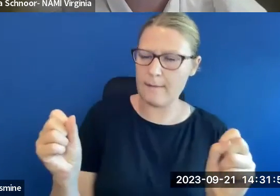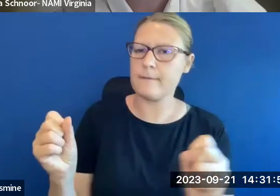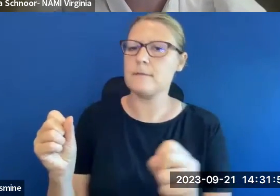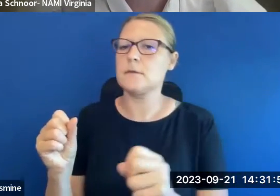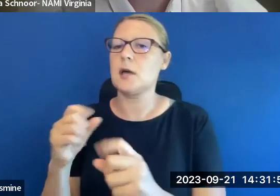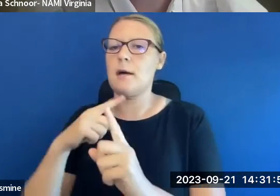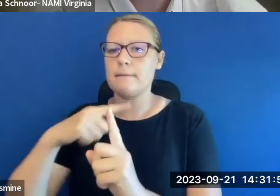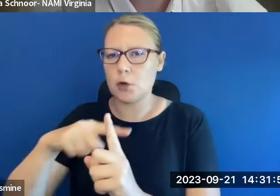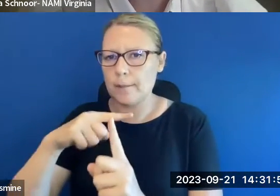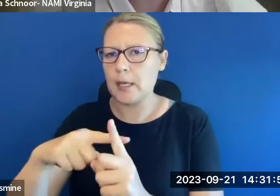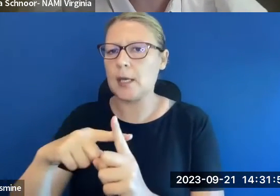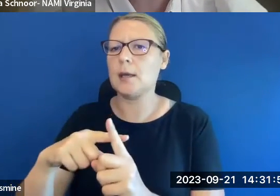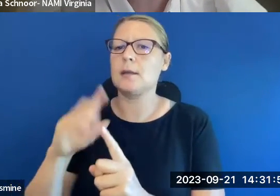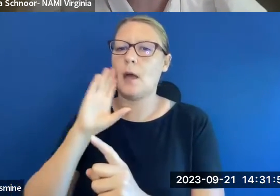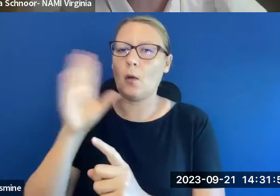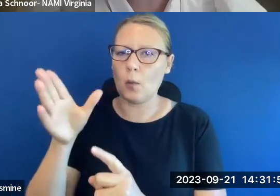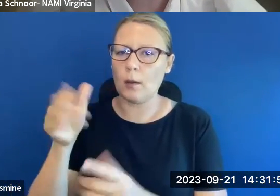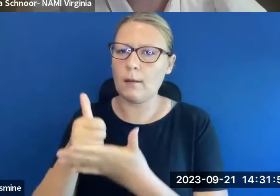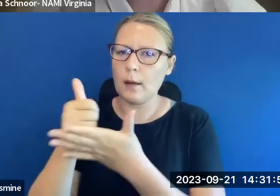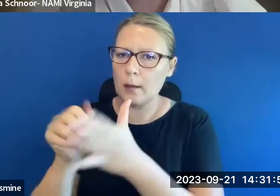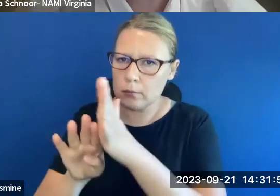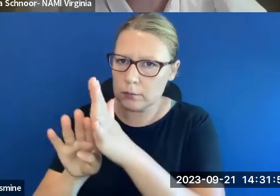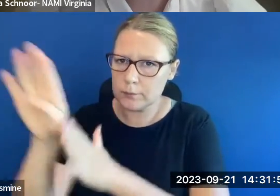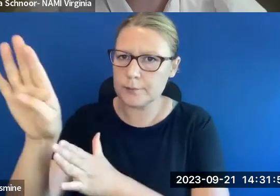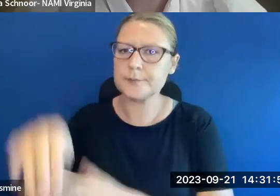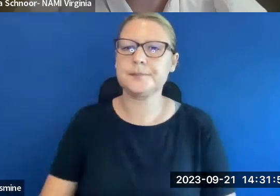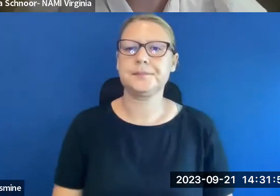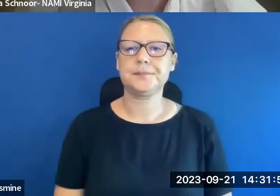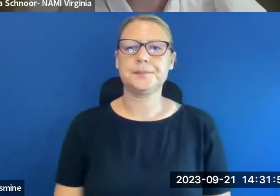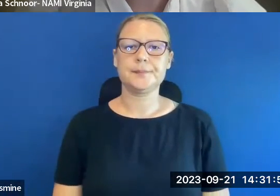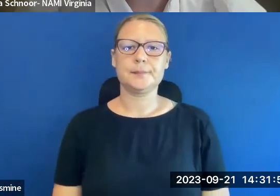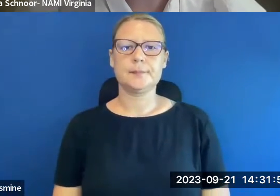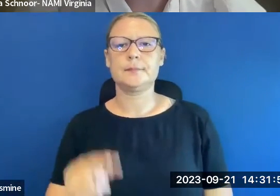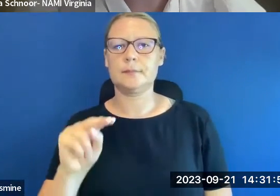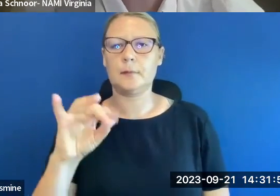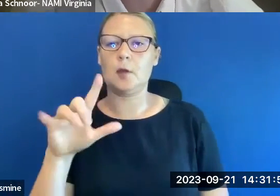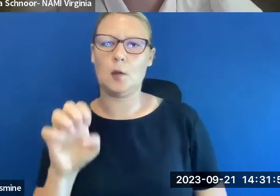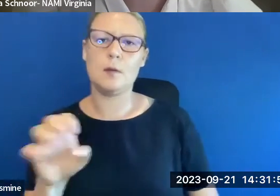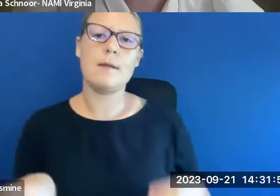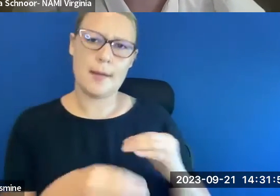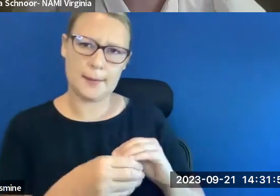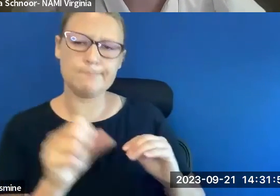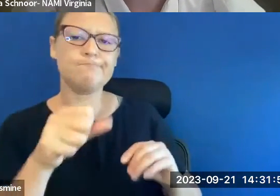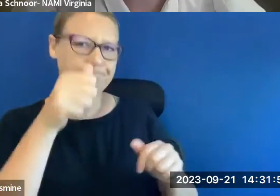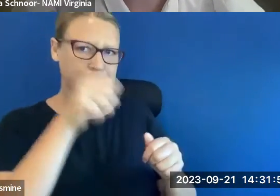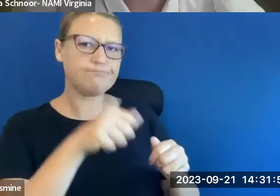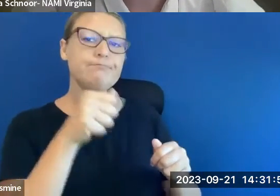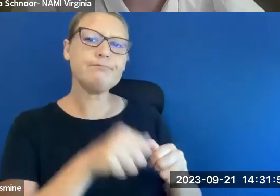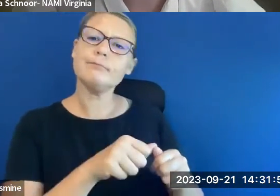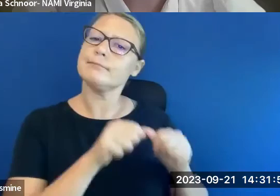them. And I would just add, remember to stay involved. You